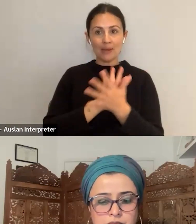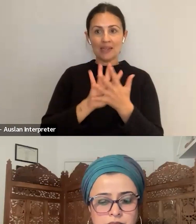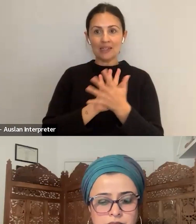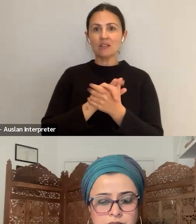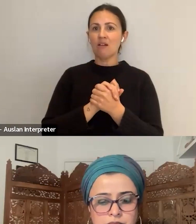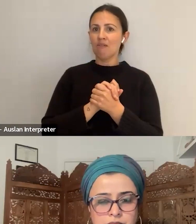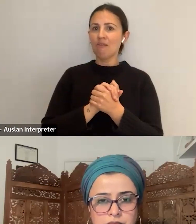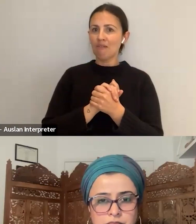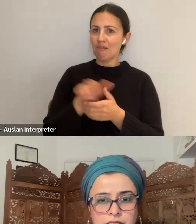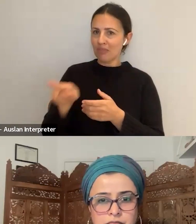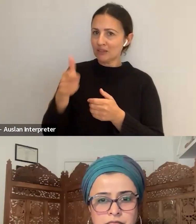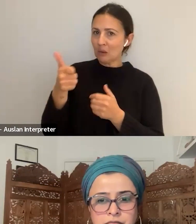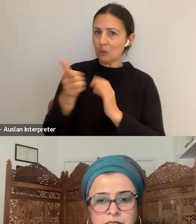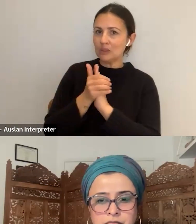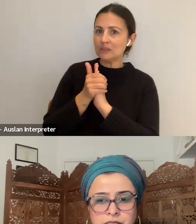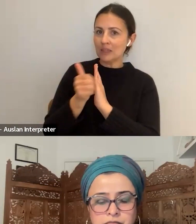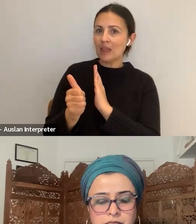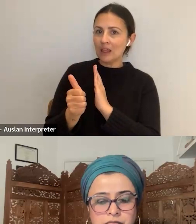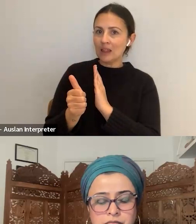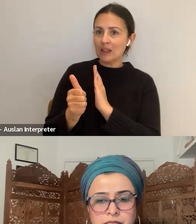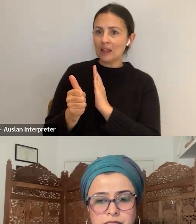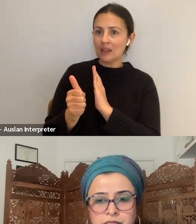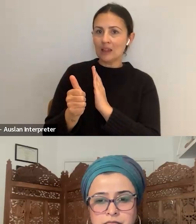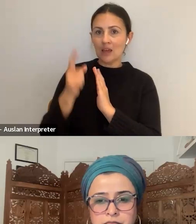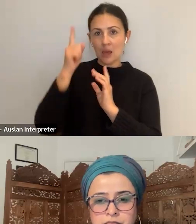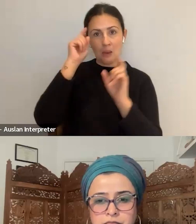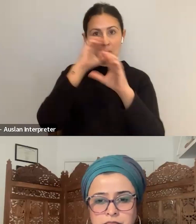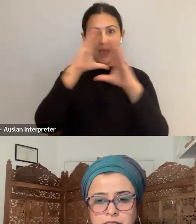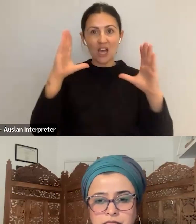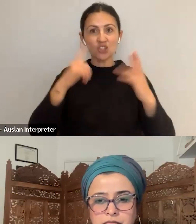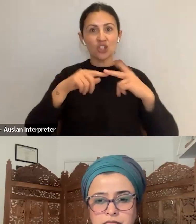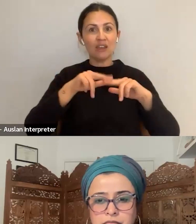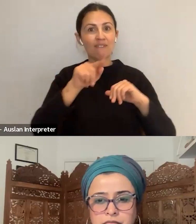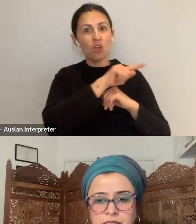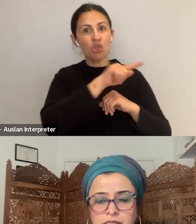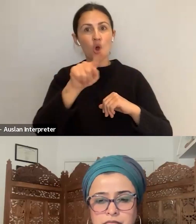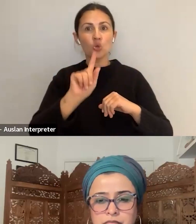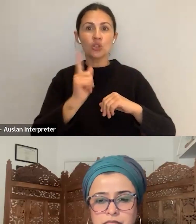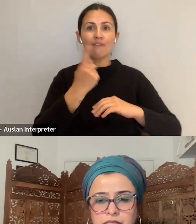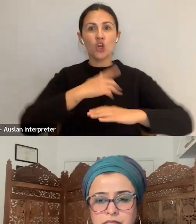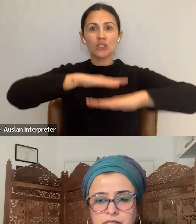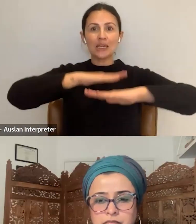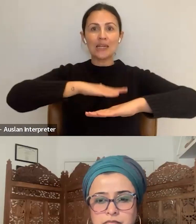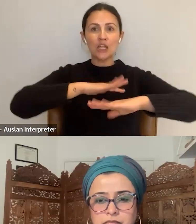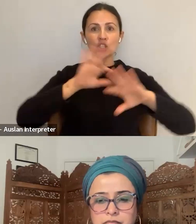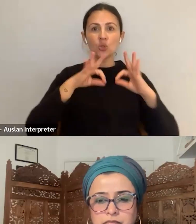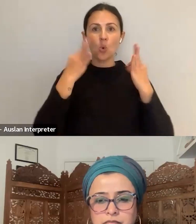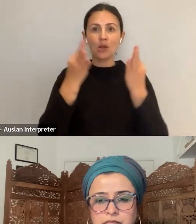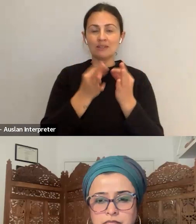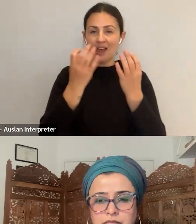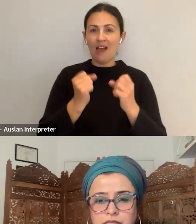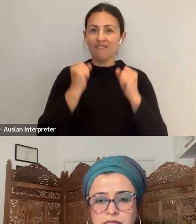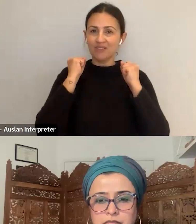transferable. If you can have First Nations organisations having really functioning and strong cultural and